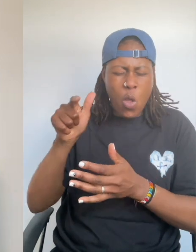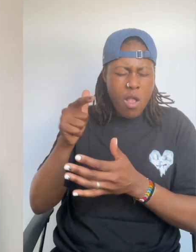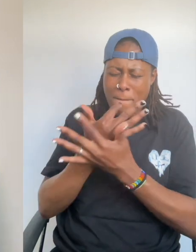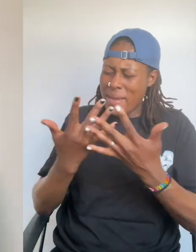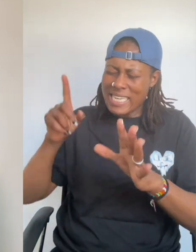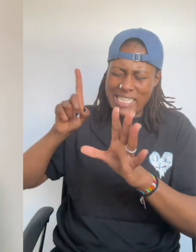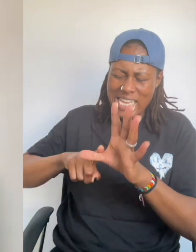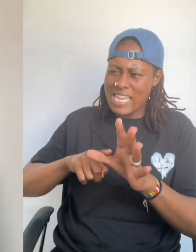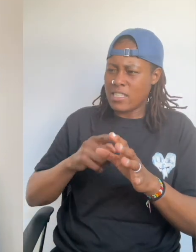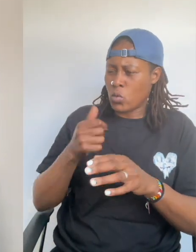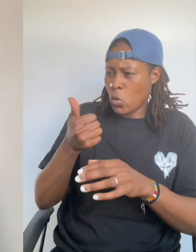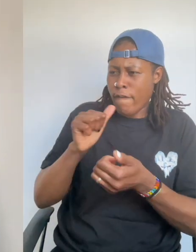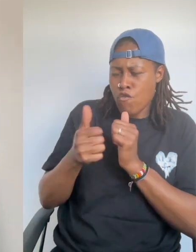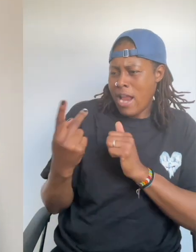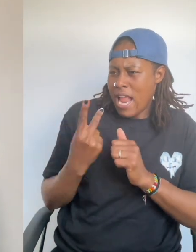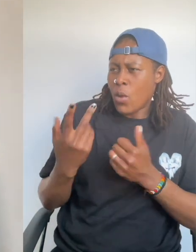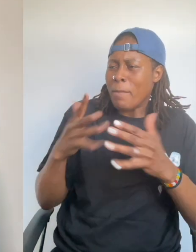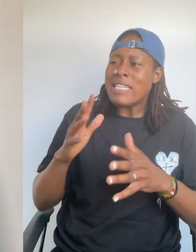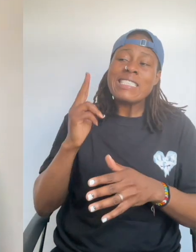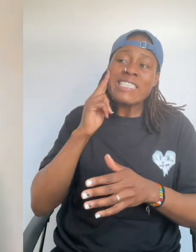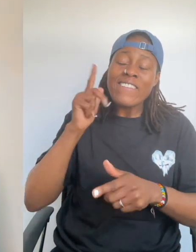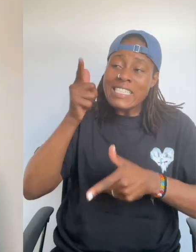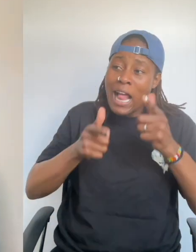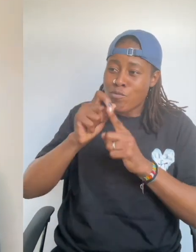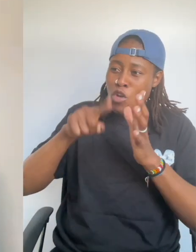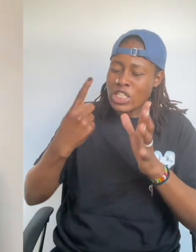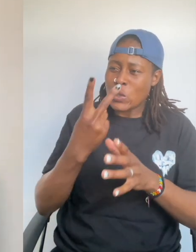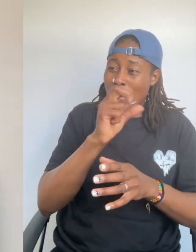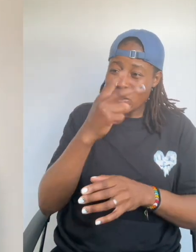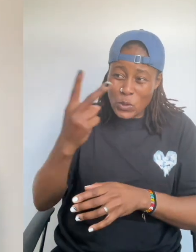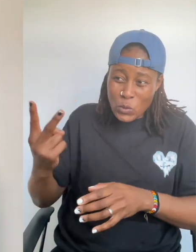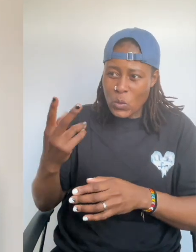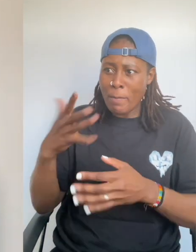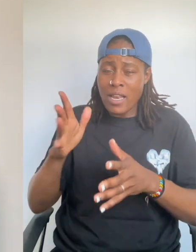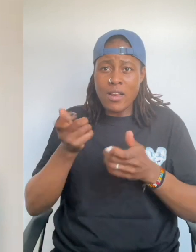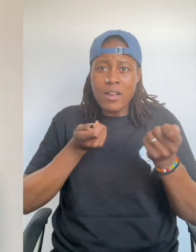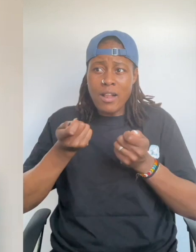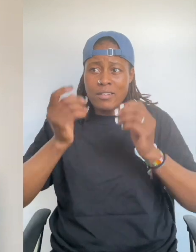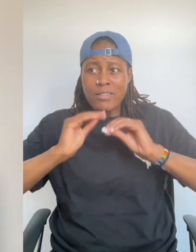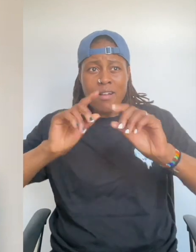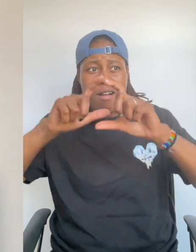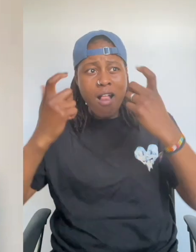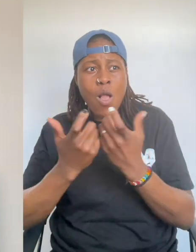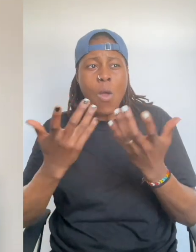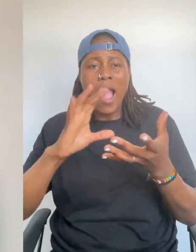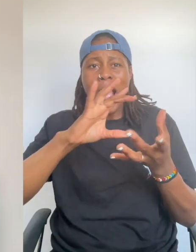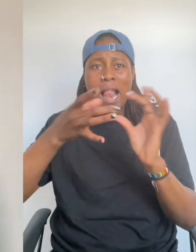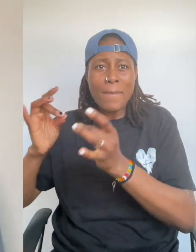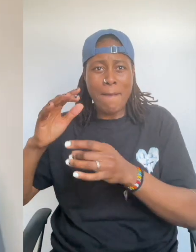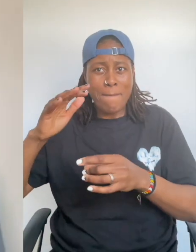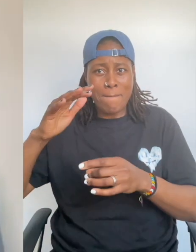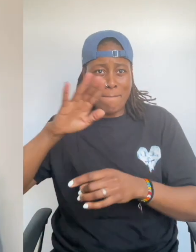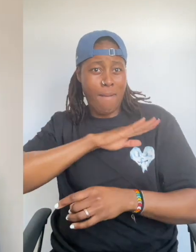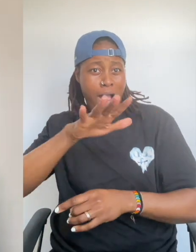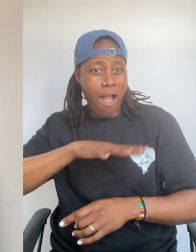good friend of mine. We did the Deaf Cycling Project in 2022. We were running classes over at the Olympic